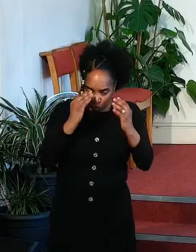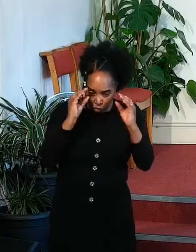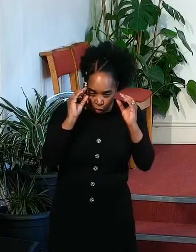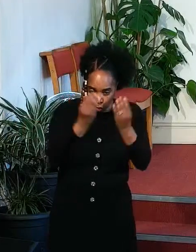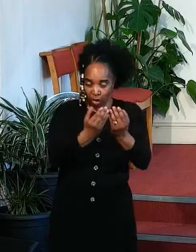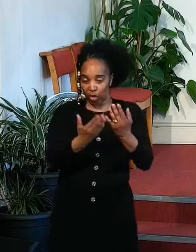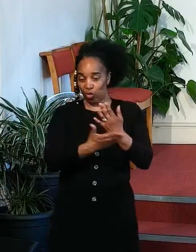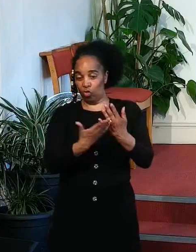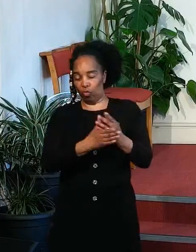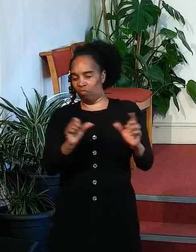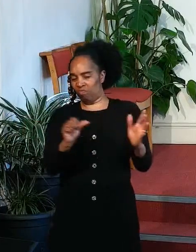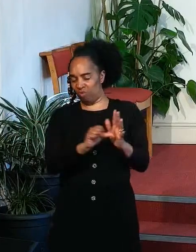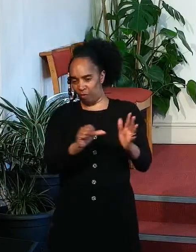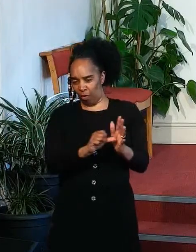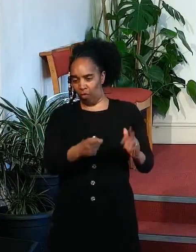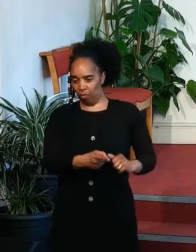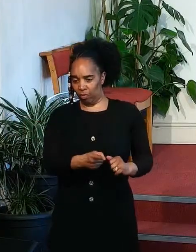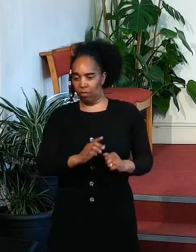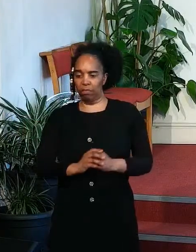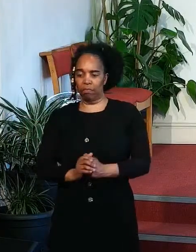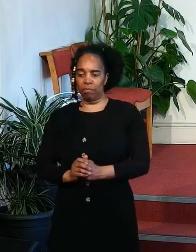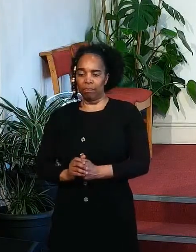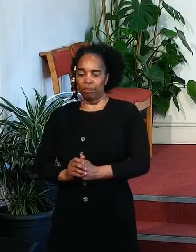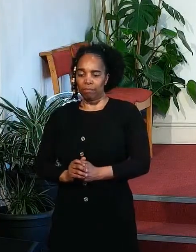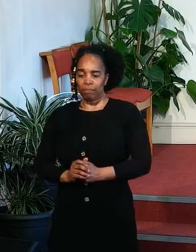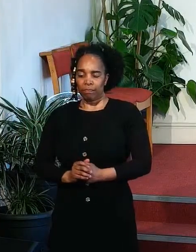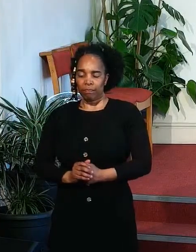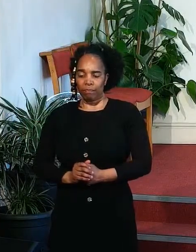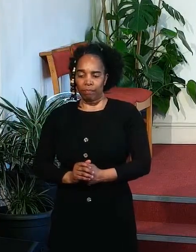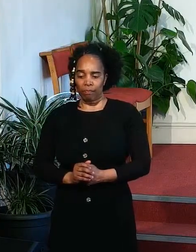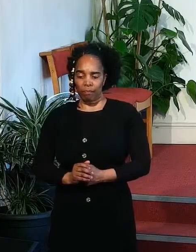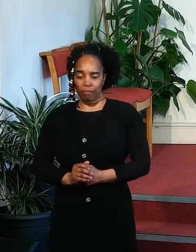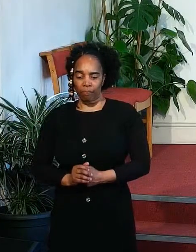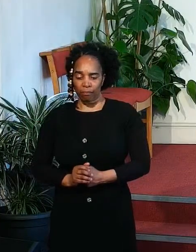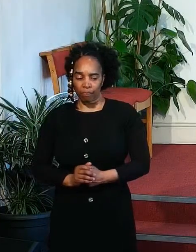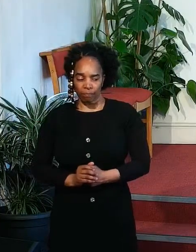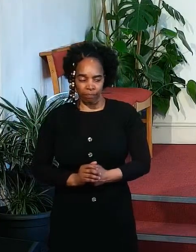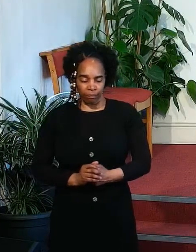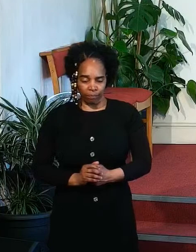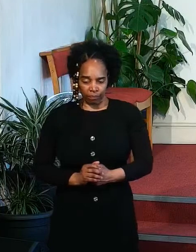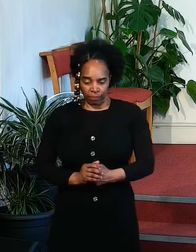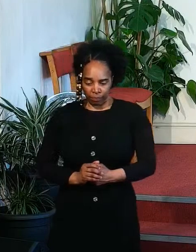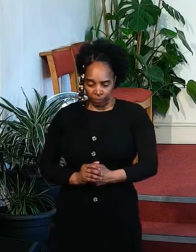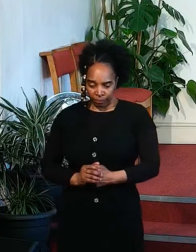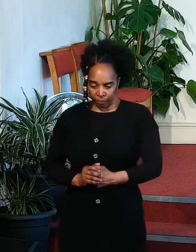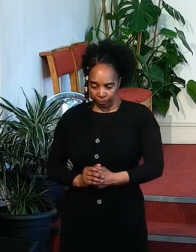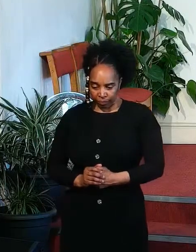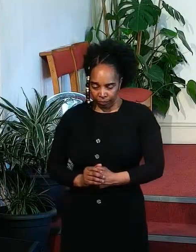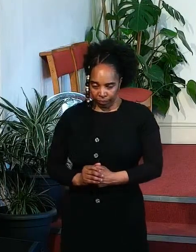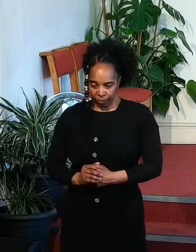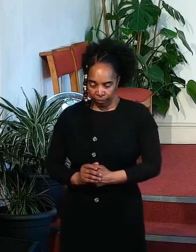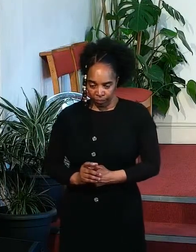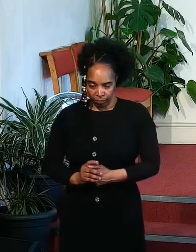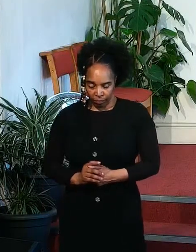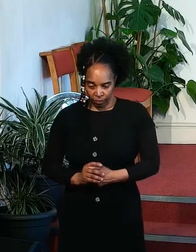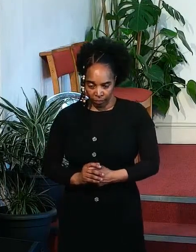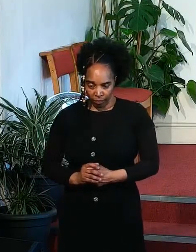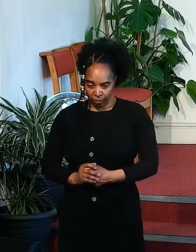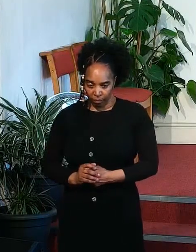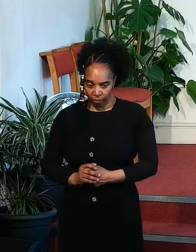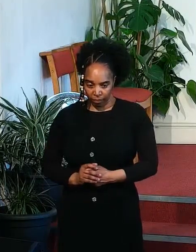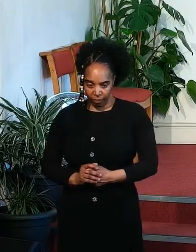them. Those conditions can affect all of adulthood, and you may come across individuals like